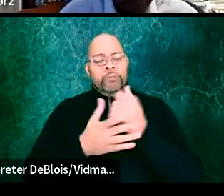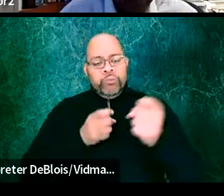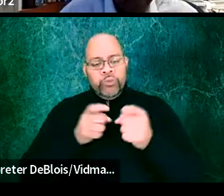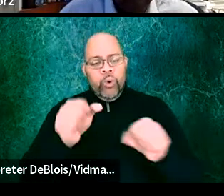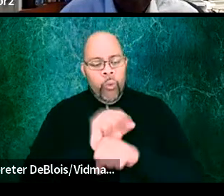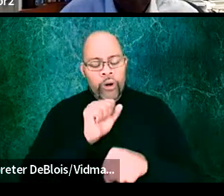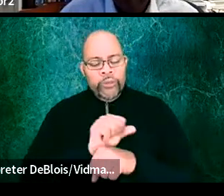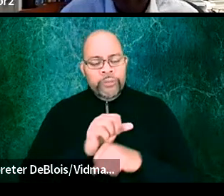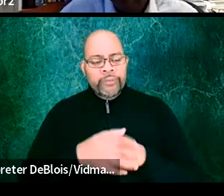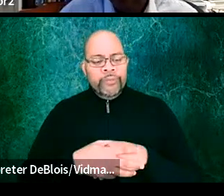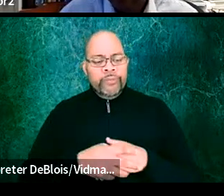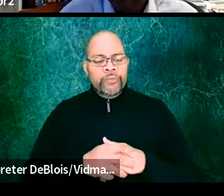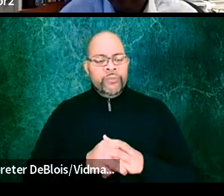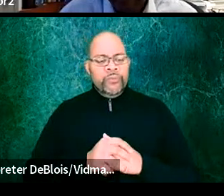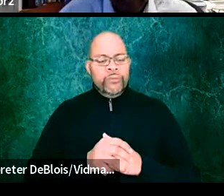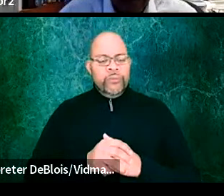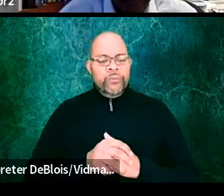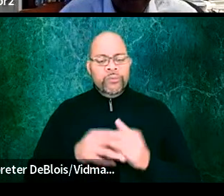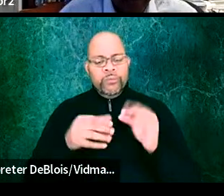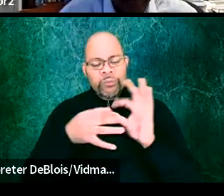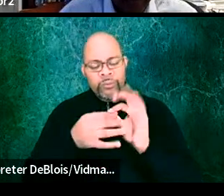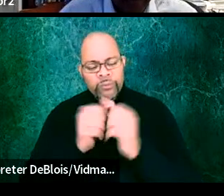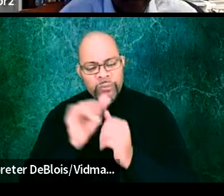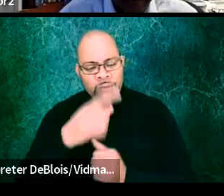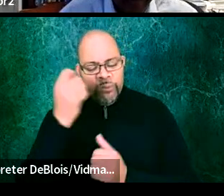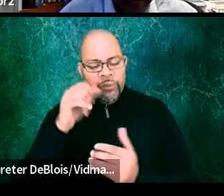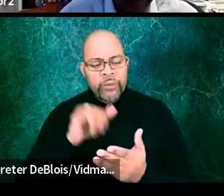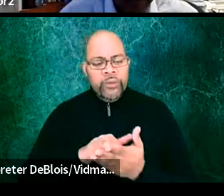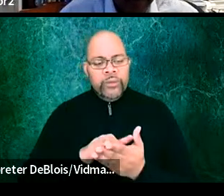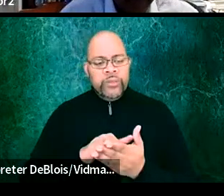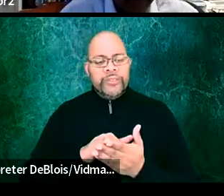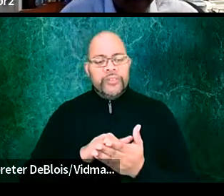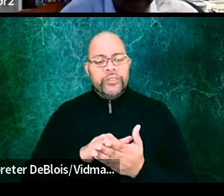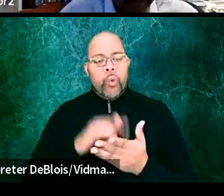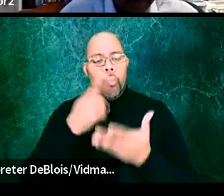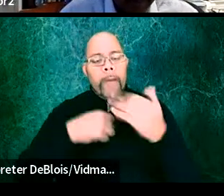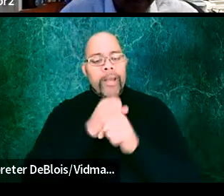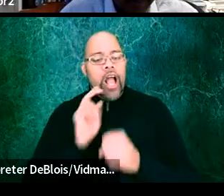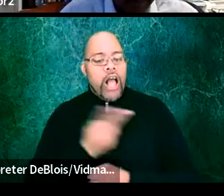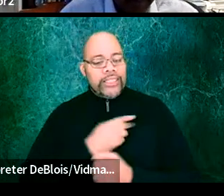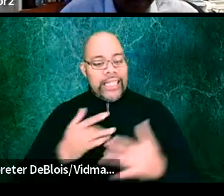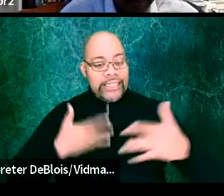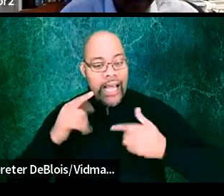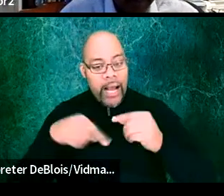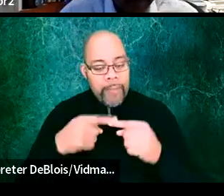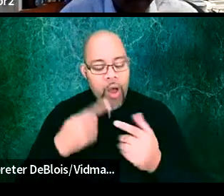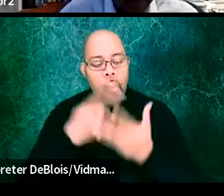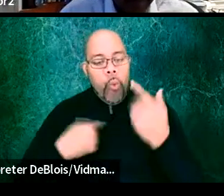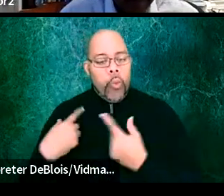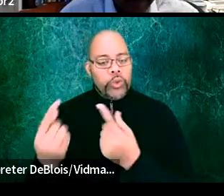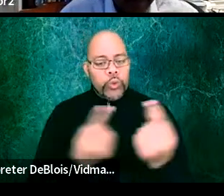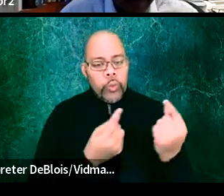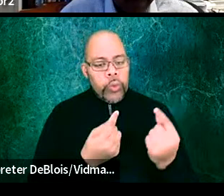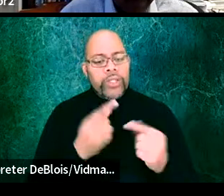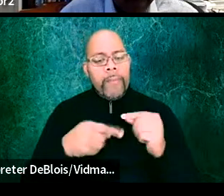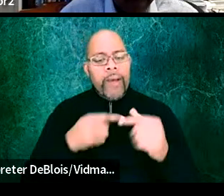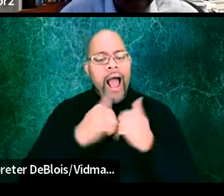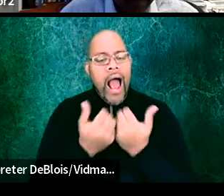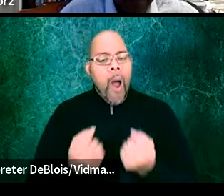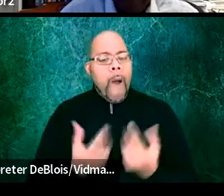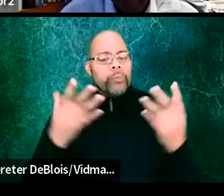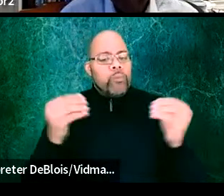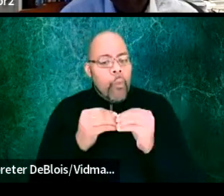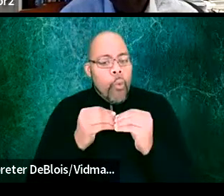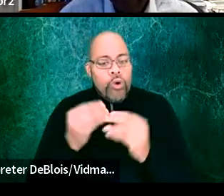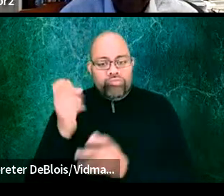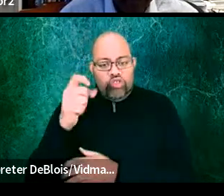work, and like hold on to that, because that is, I think, what makes all of us excited about what we're doing, is about how much more there